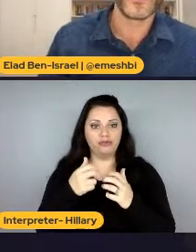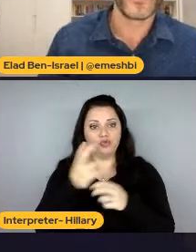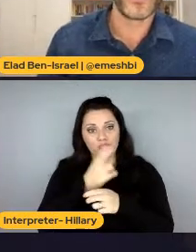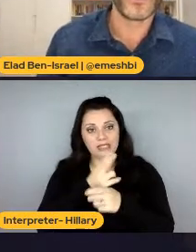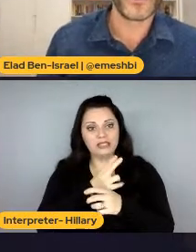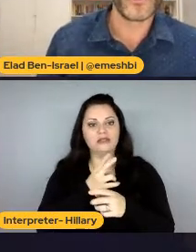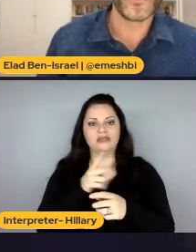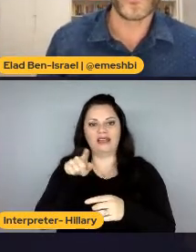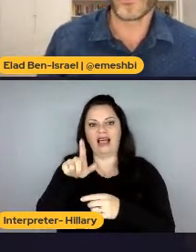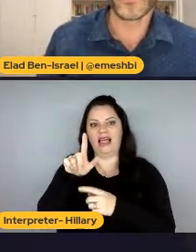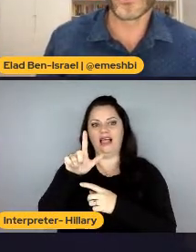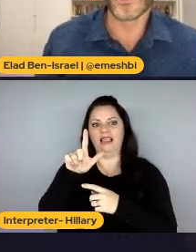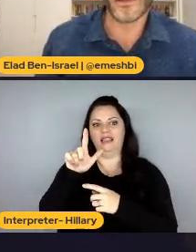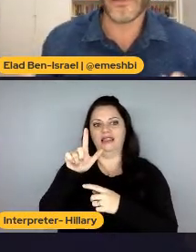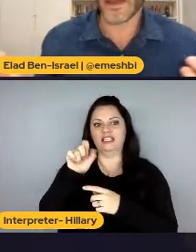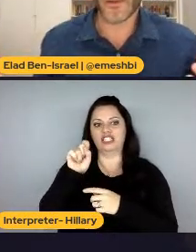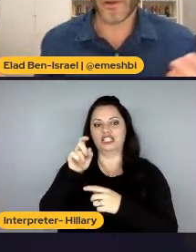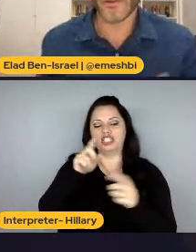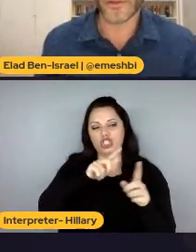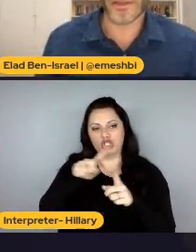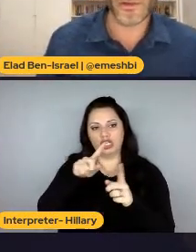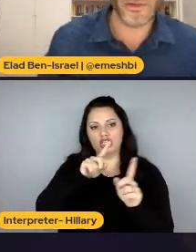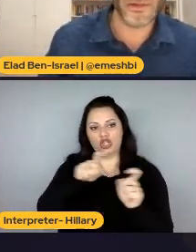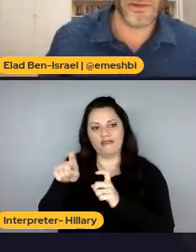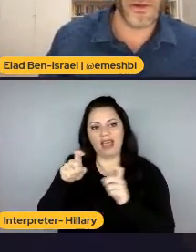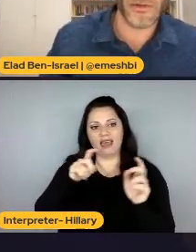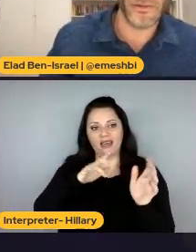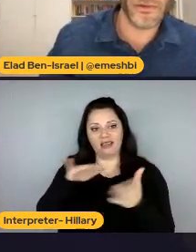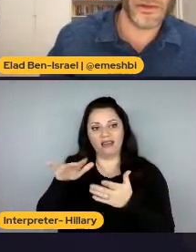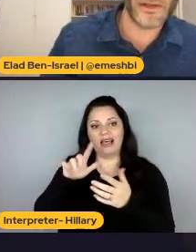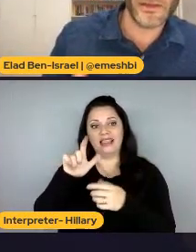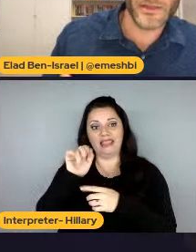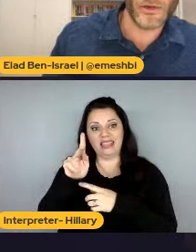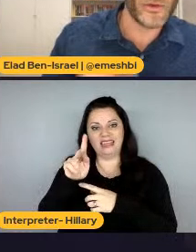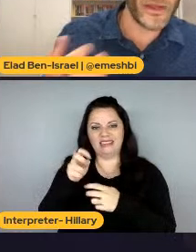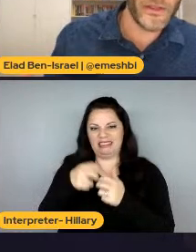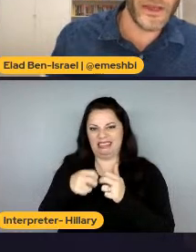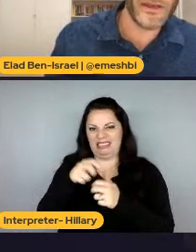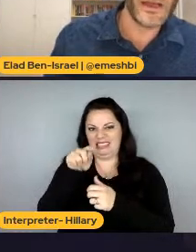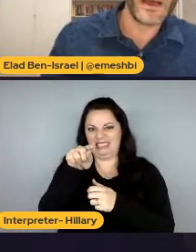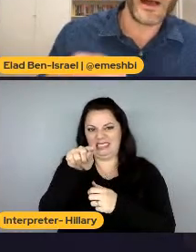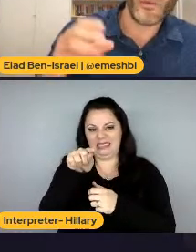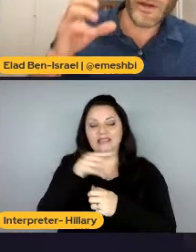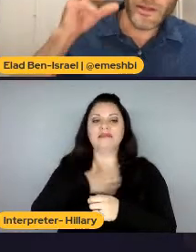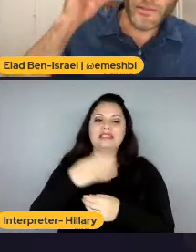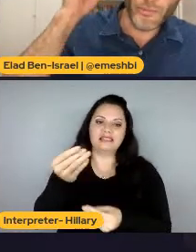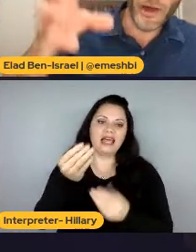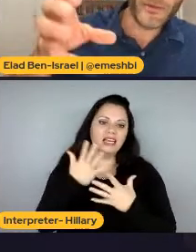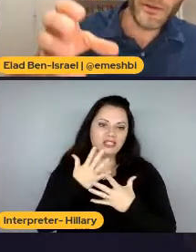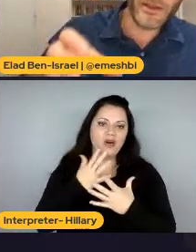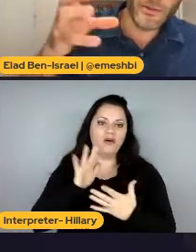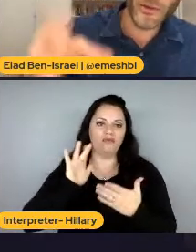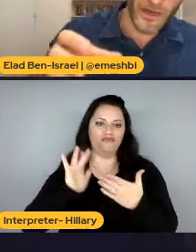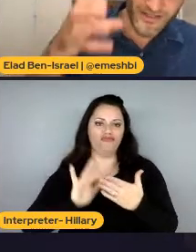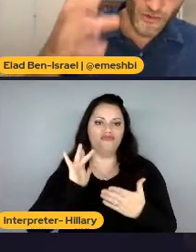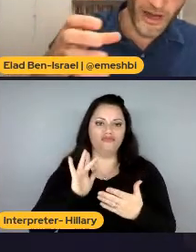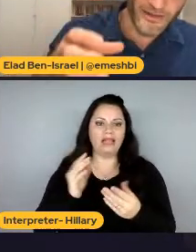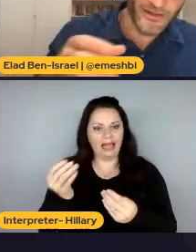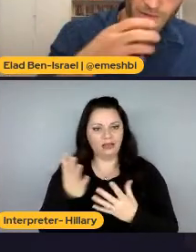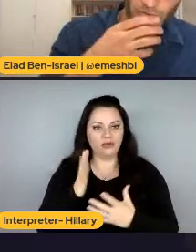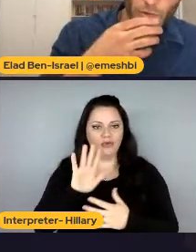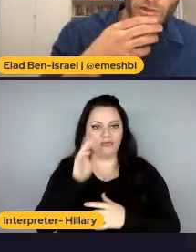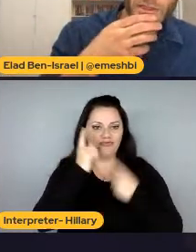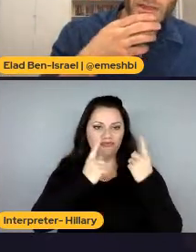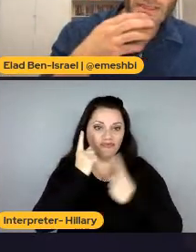survey. We would love anyone who's interested to contribute and let us know what they think. One of the primary things we're